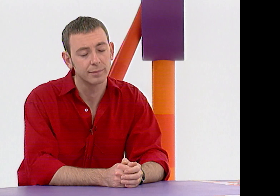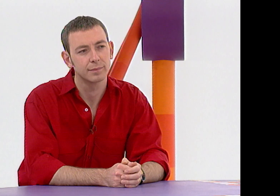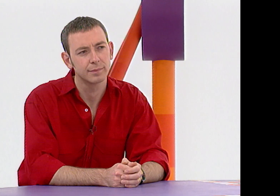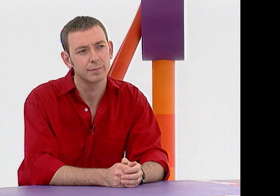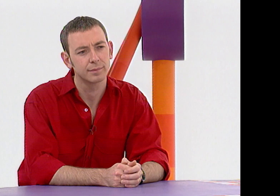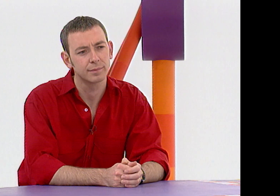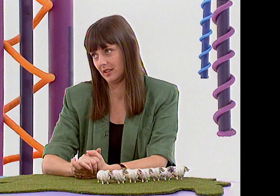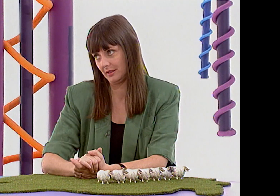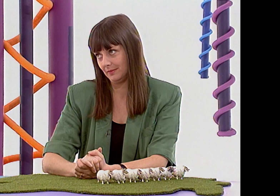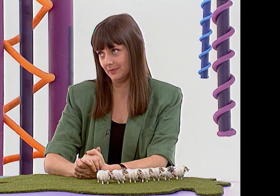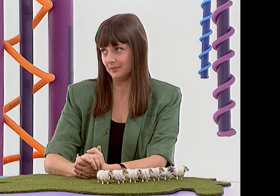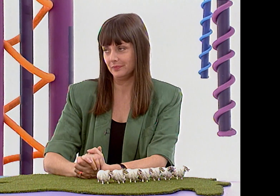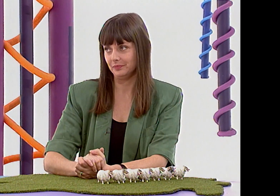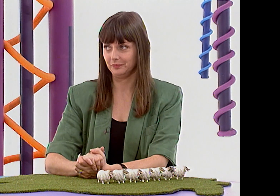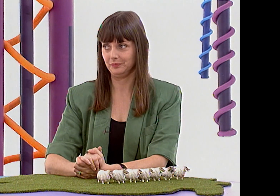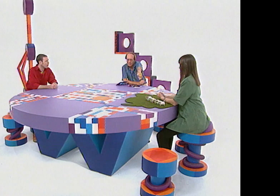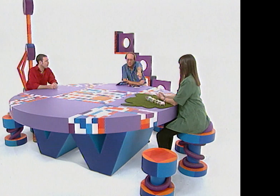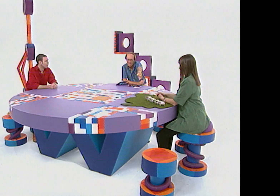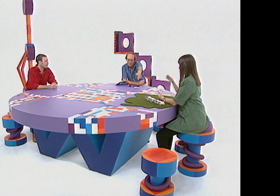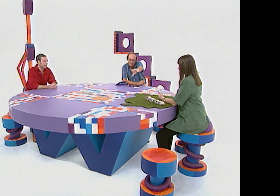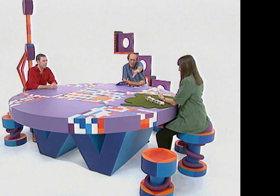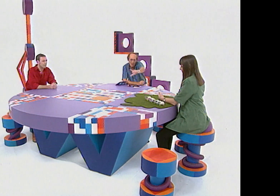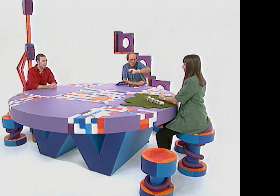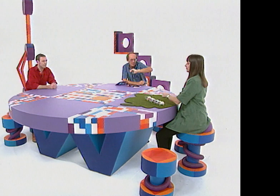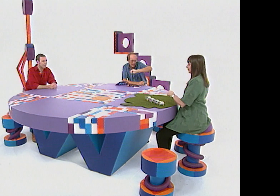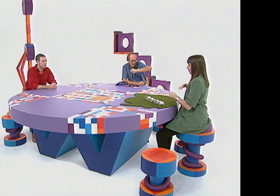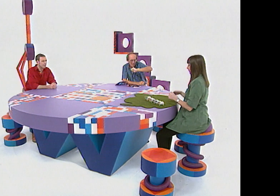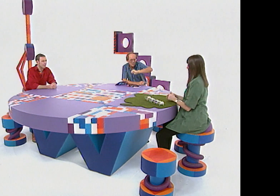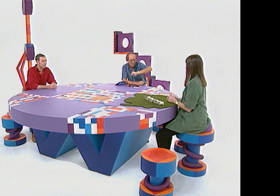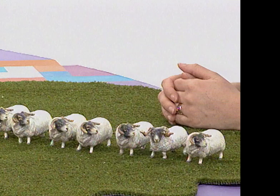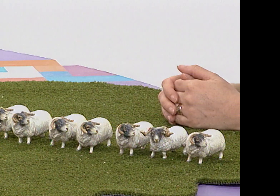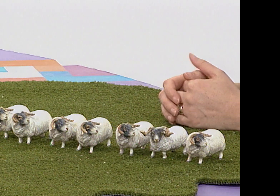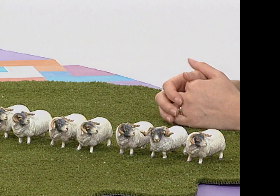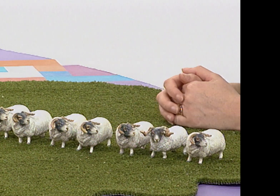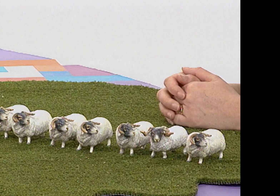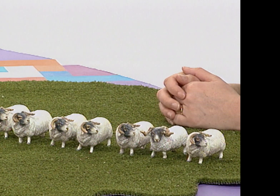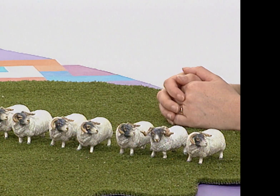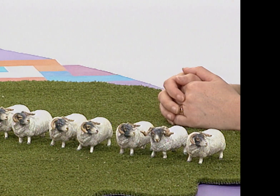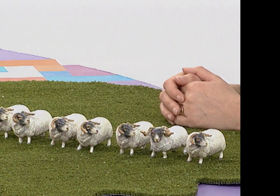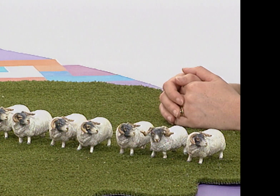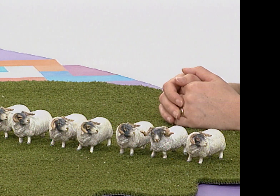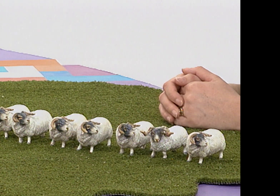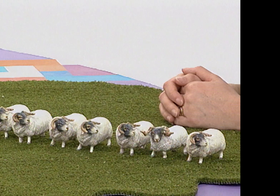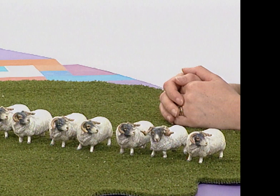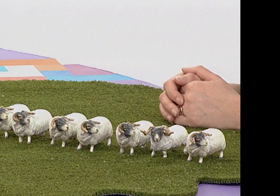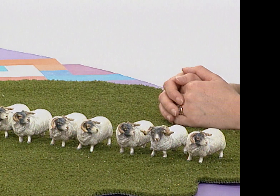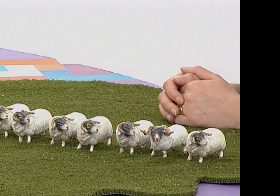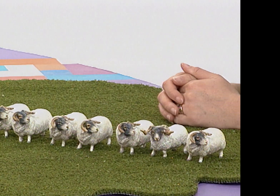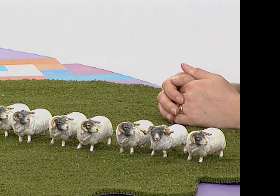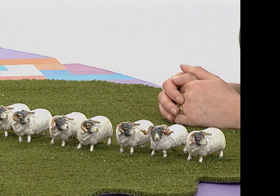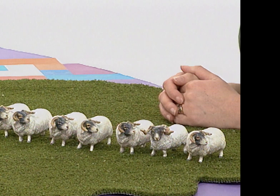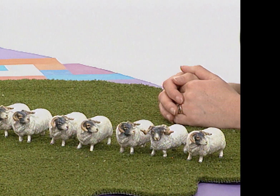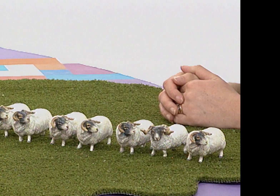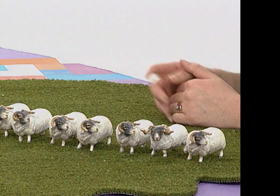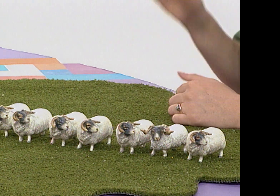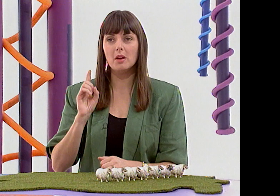Gareth. How did he do it? That's not going to work. Seven sheep, half to me, that's three and a half sheep. Yeah, you'd have to chop a sheep in half, you don't